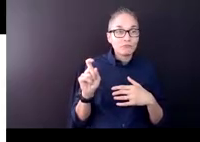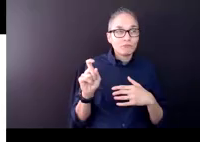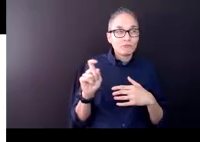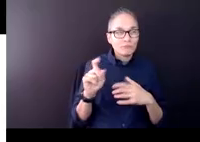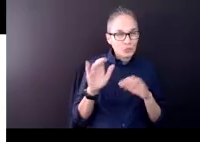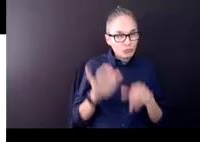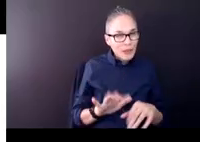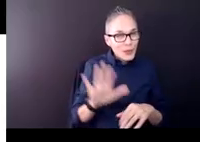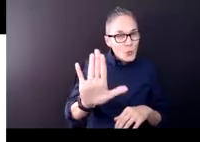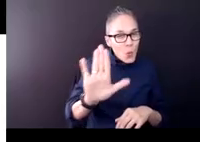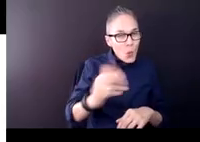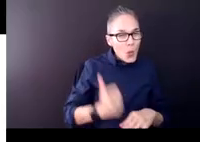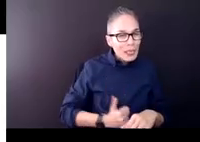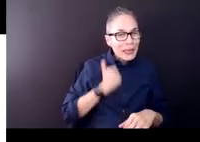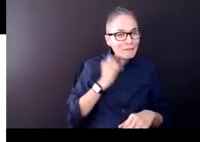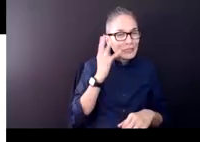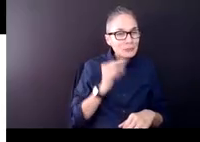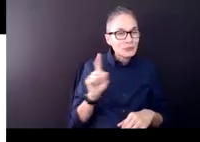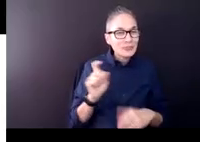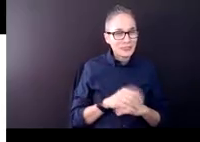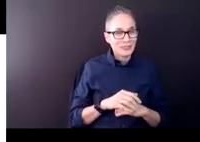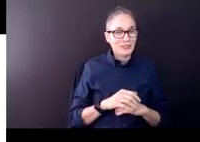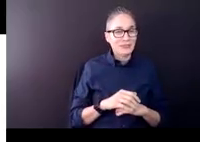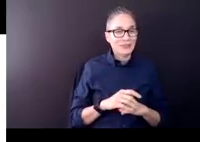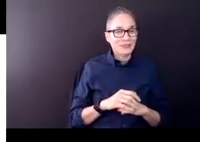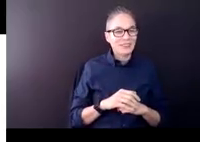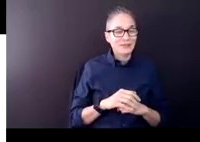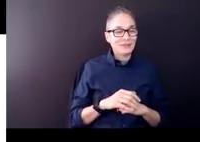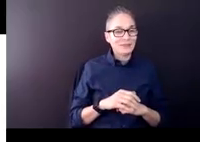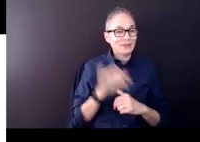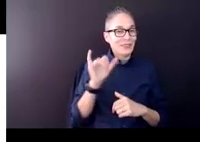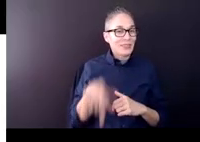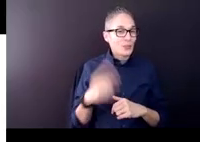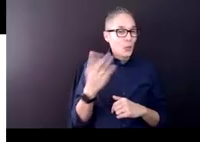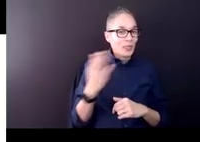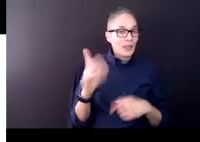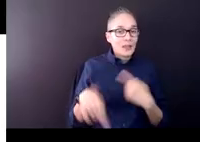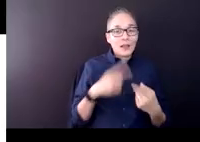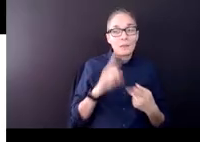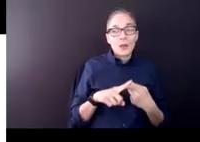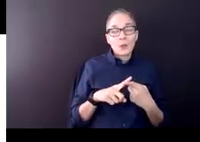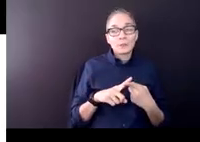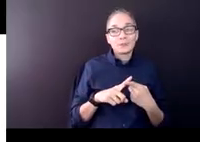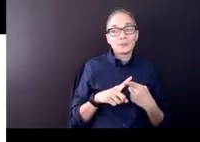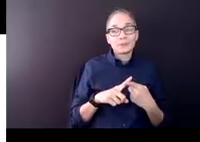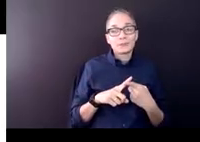experience? Um, and I think one of the things about this, asking students